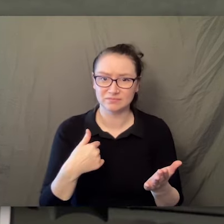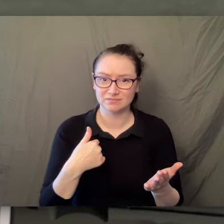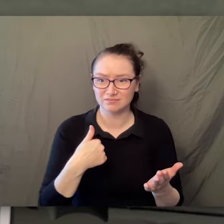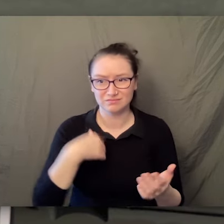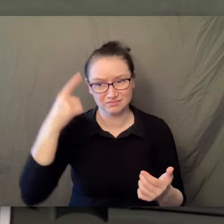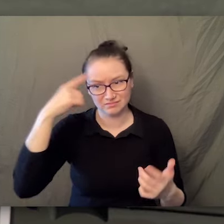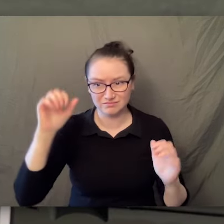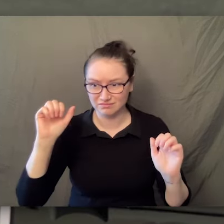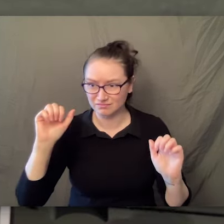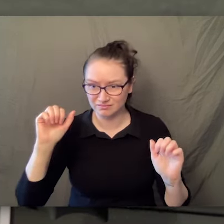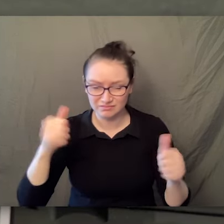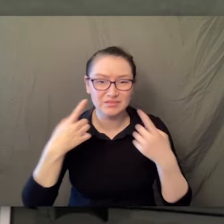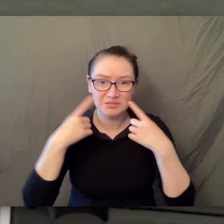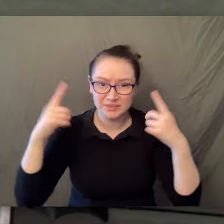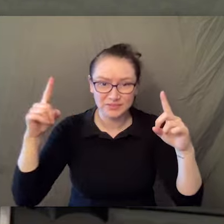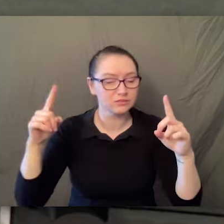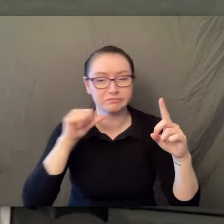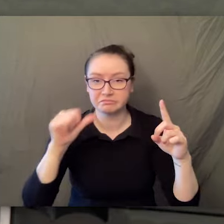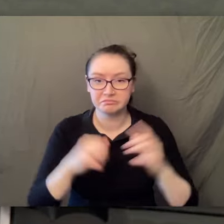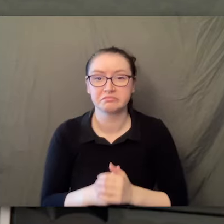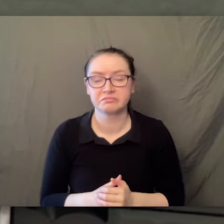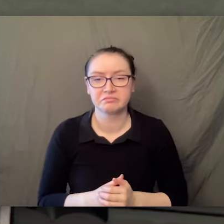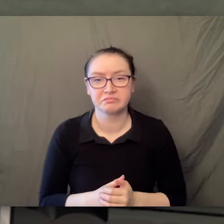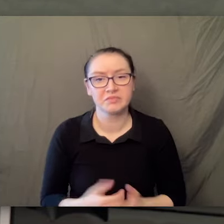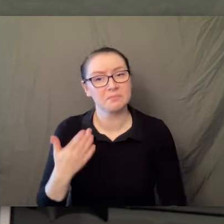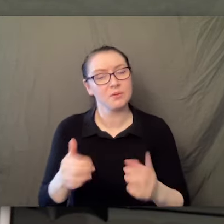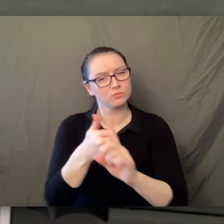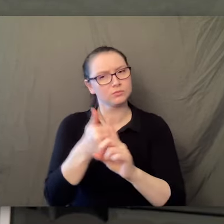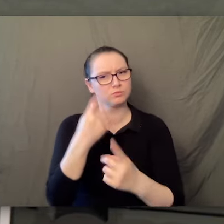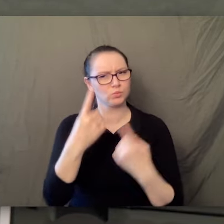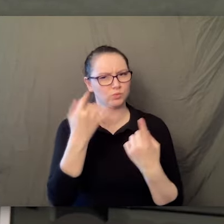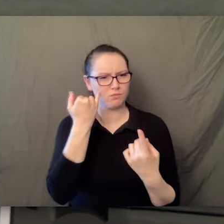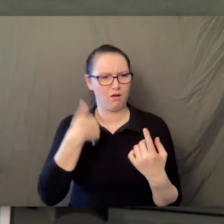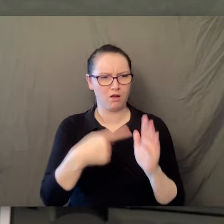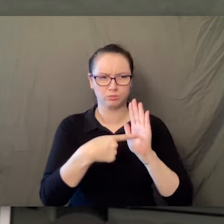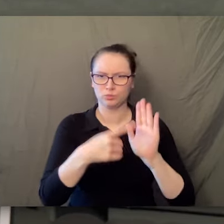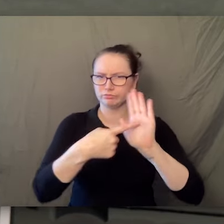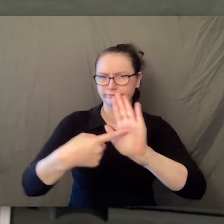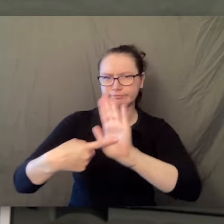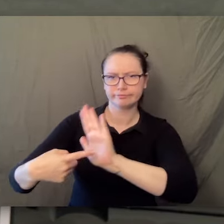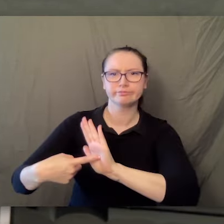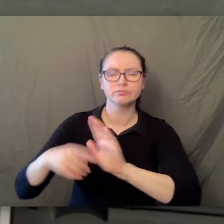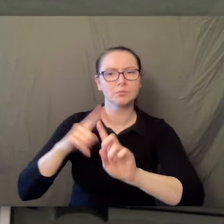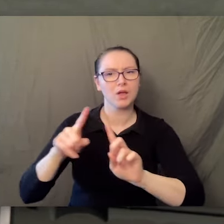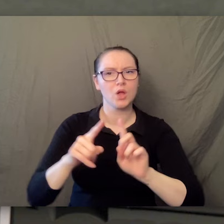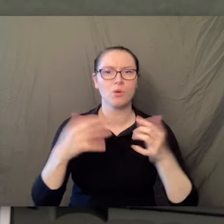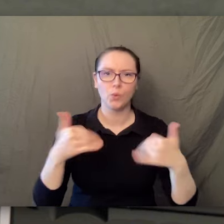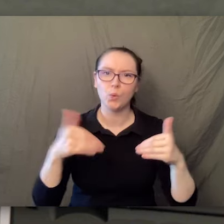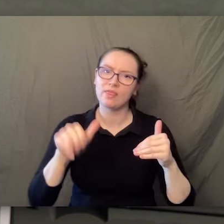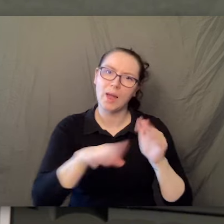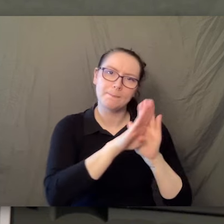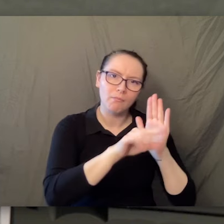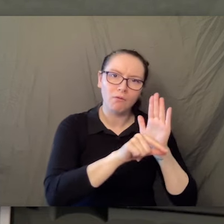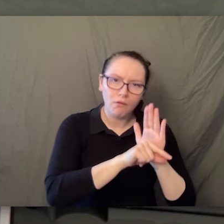even believe we were going to do it. And you might be wondering why I'm showing you these examples, but I really believe that it's important to see things like this